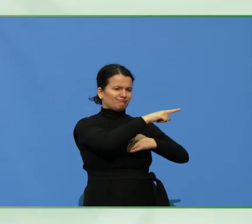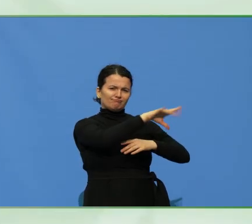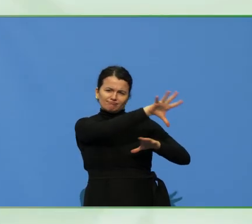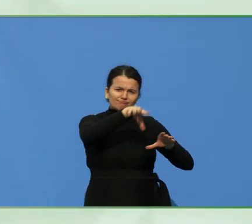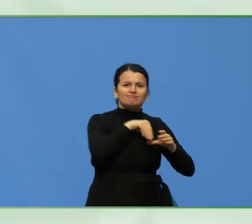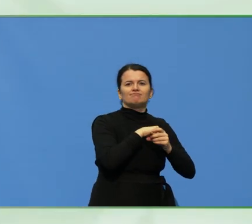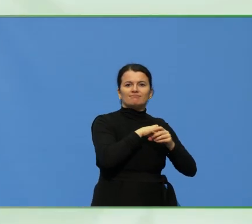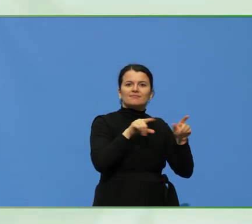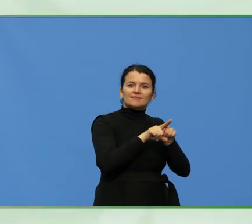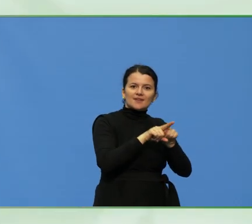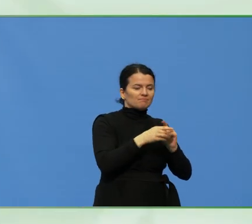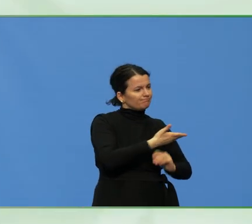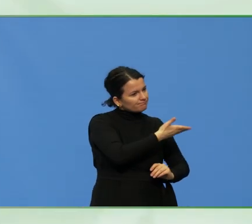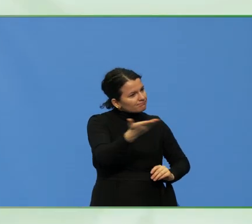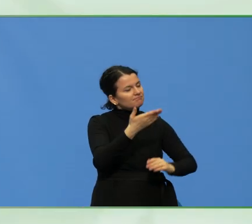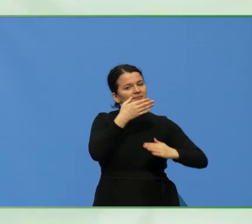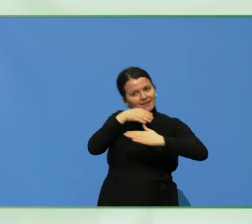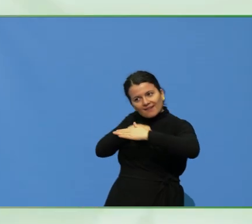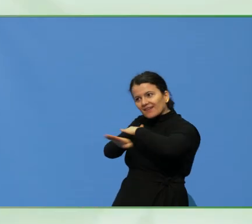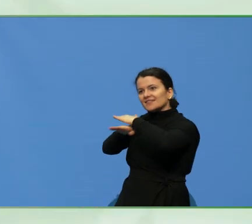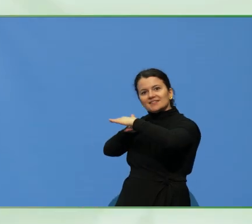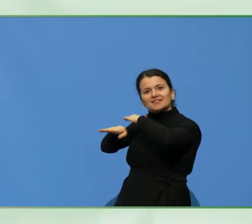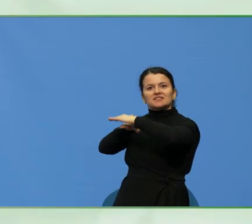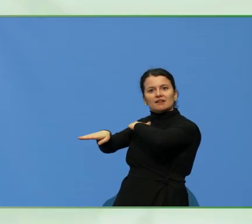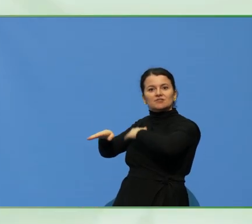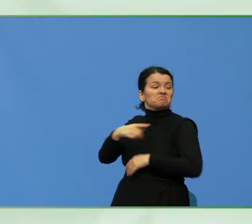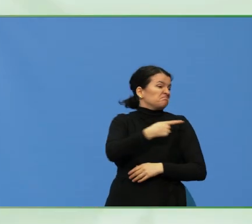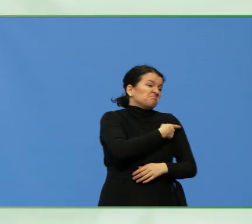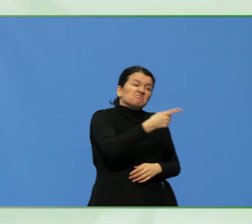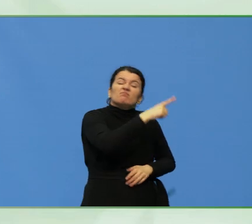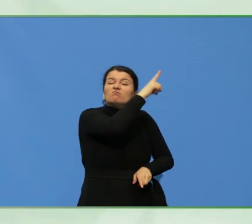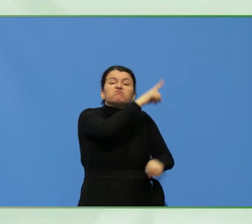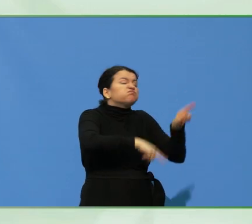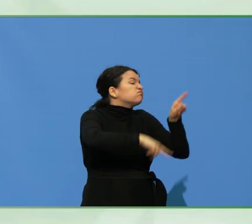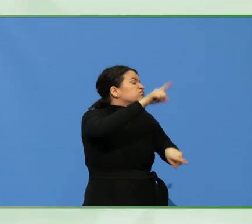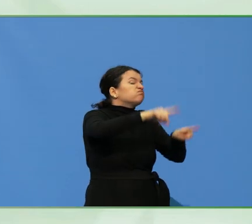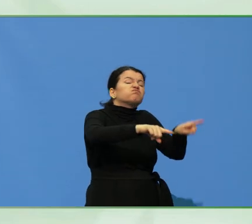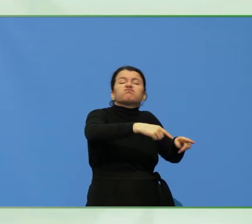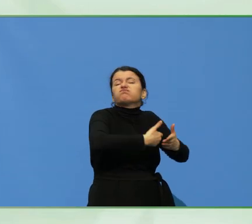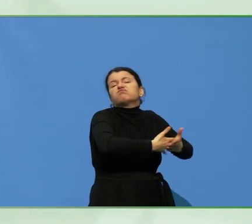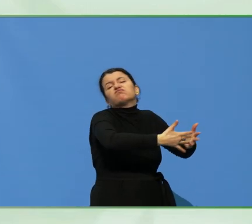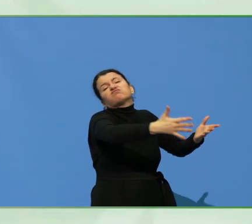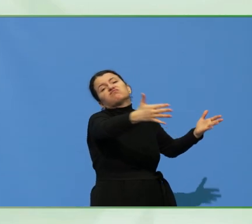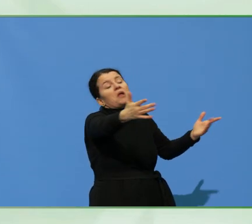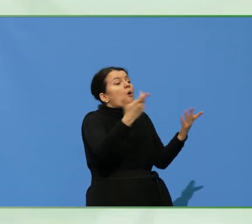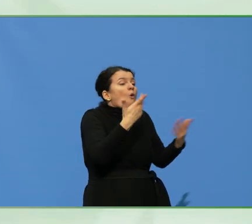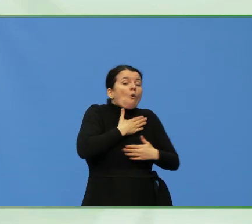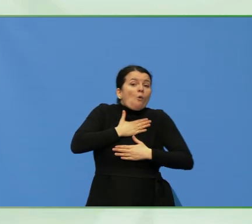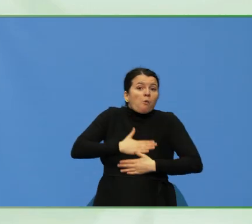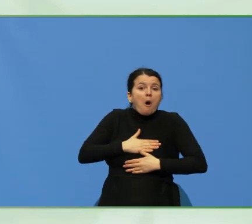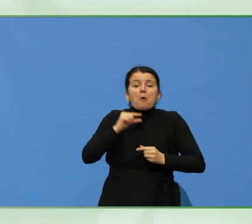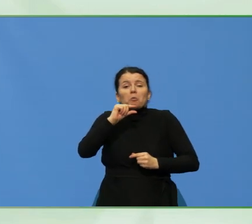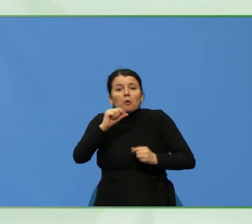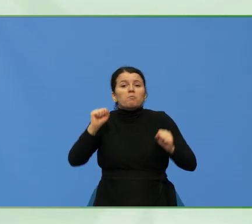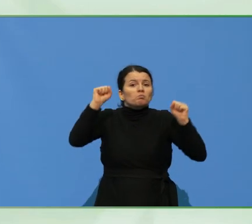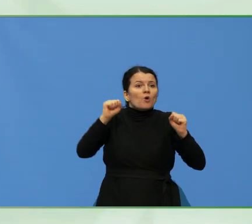having people who have all kinds of diversity in their bodies, needs, preferences, wants, just wanting to change